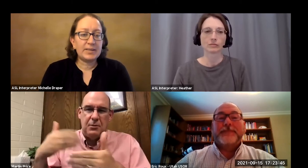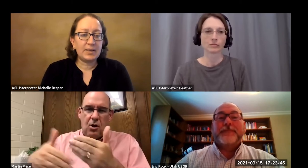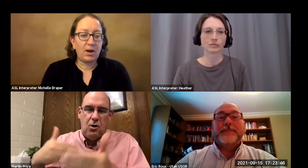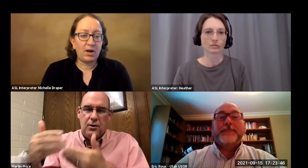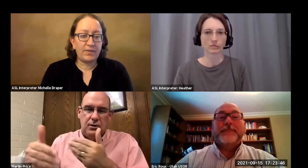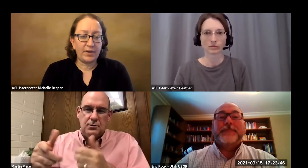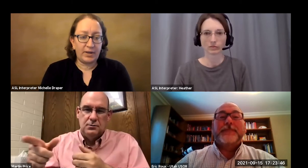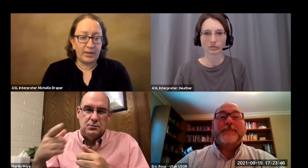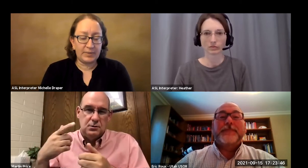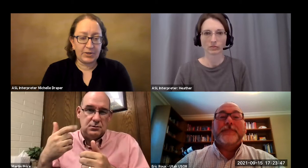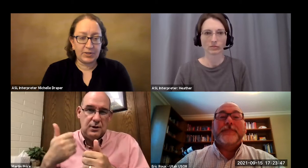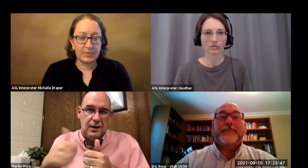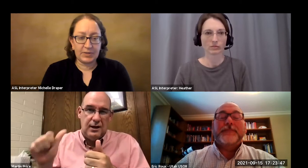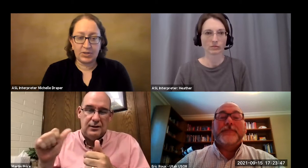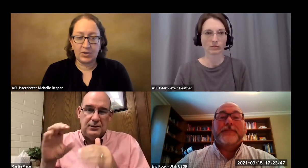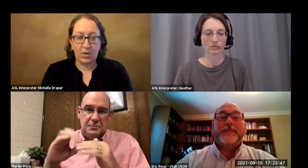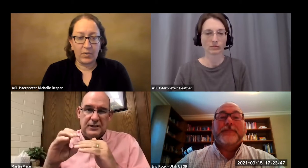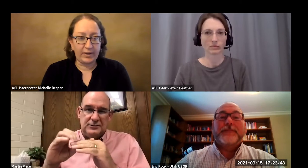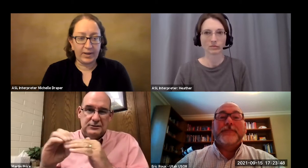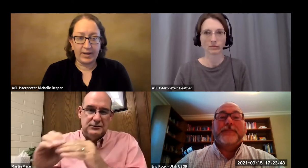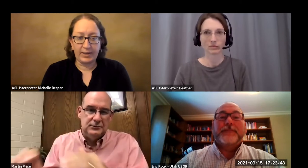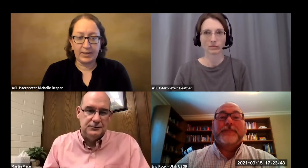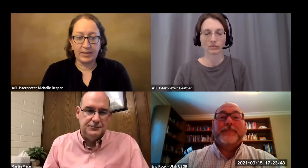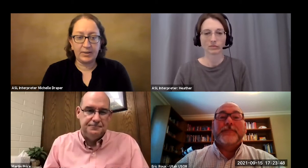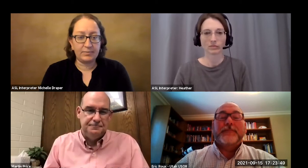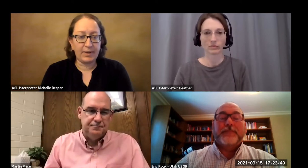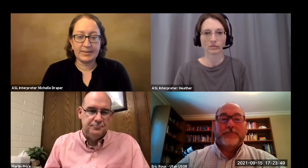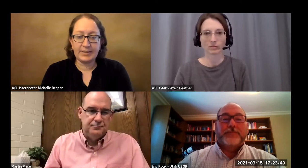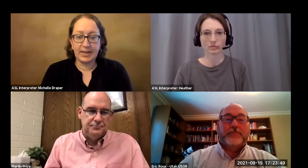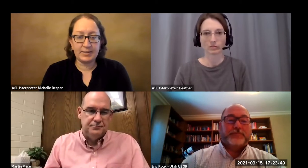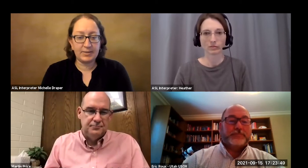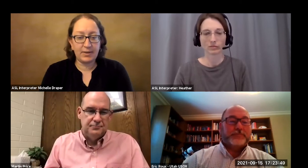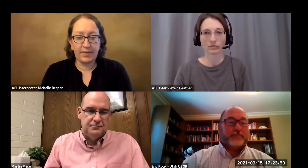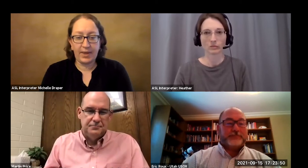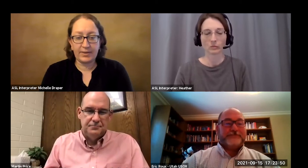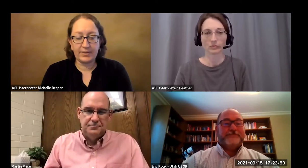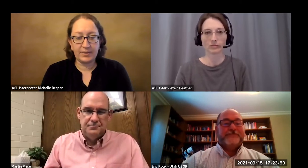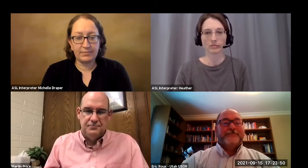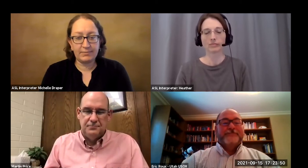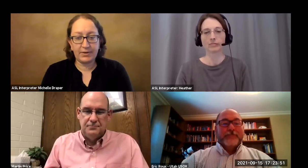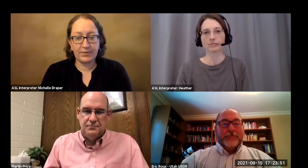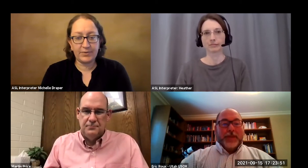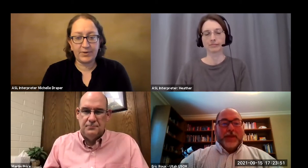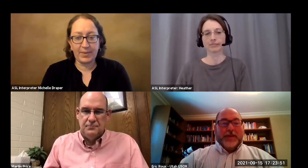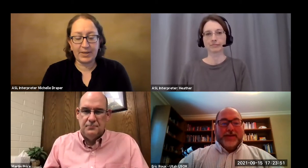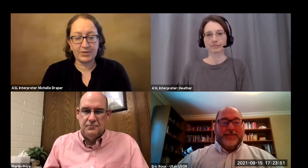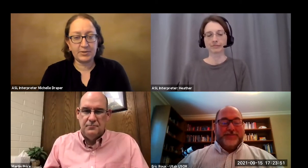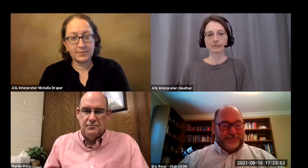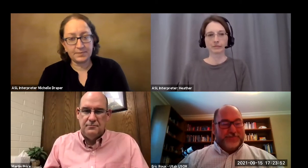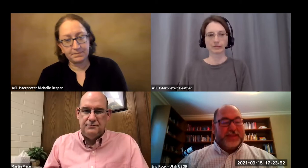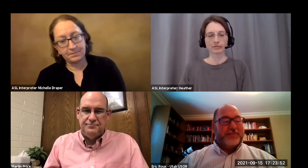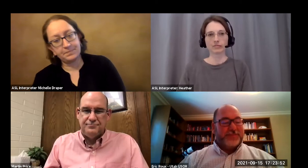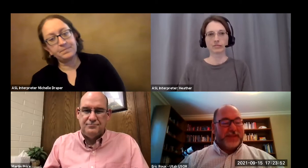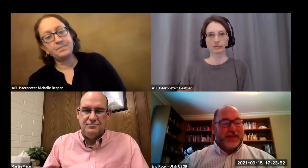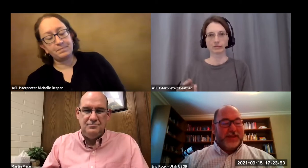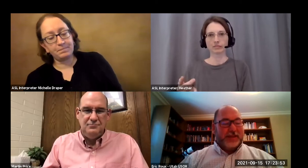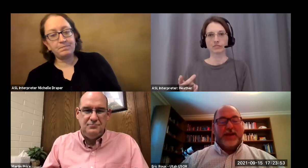How is the hard of hearing specialist position going? Any bites yet on that? Interviews or